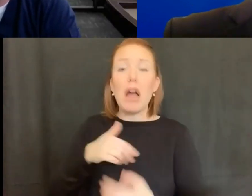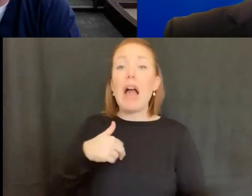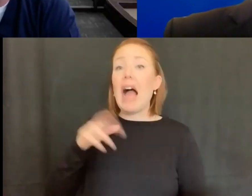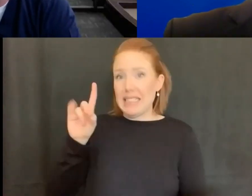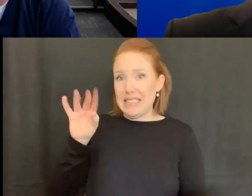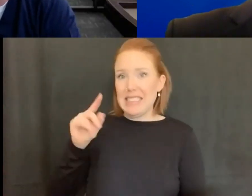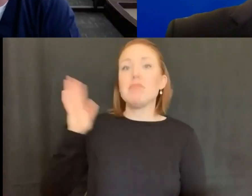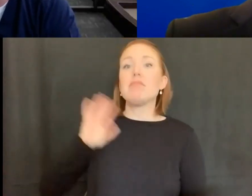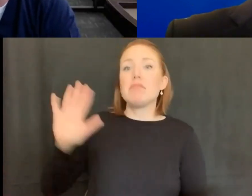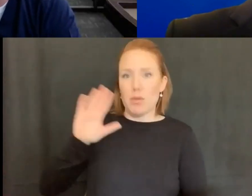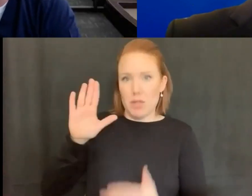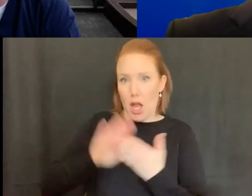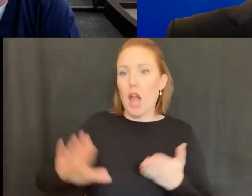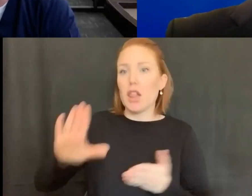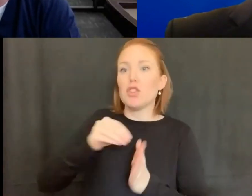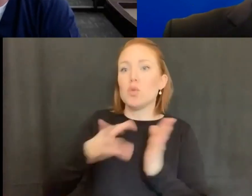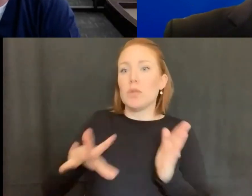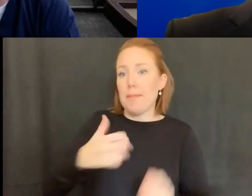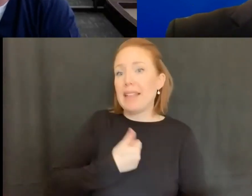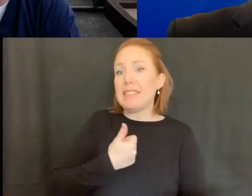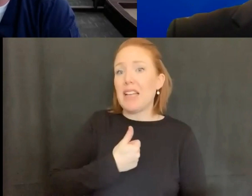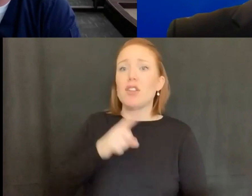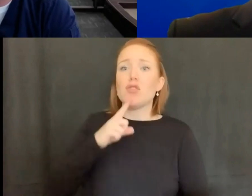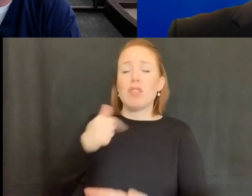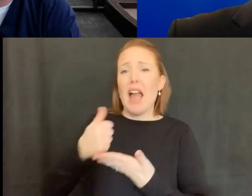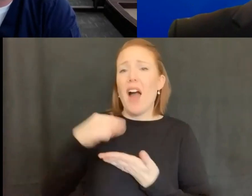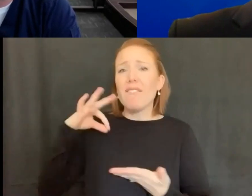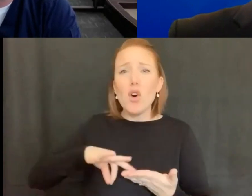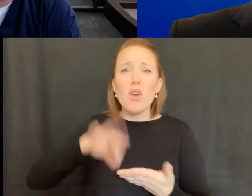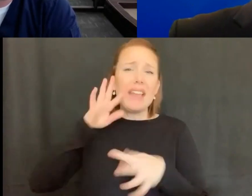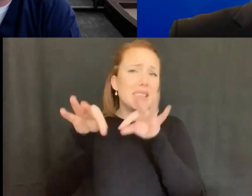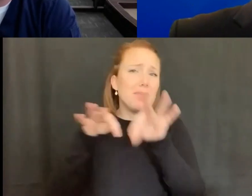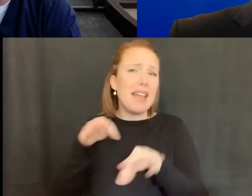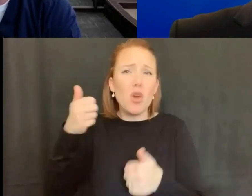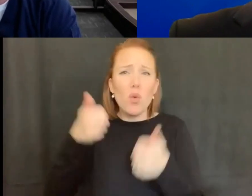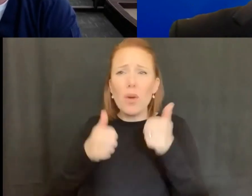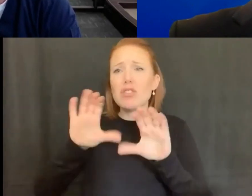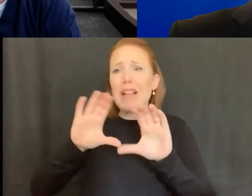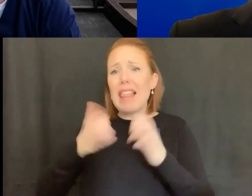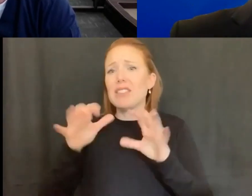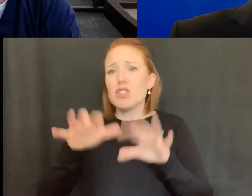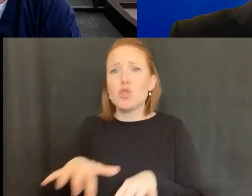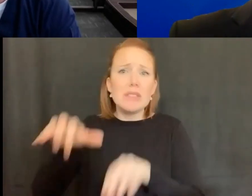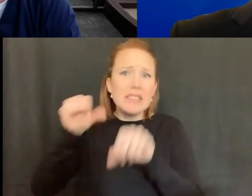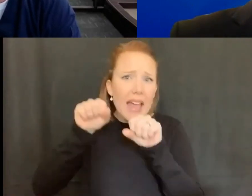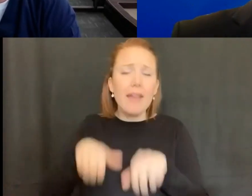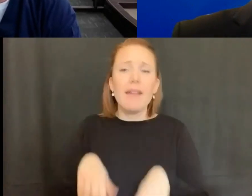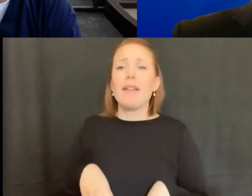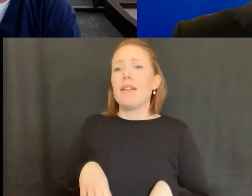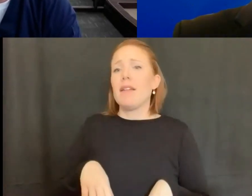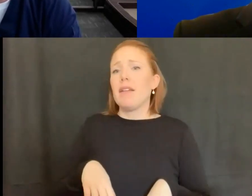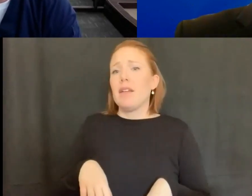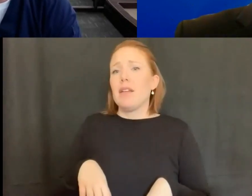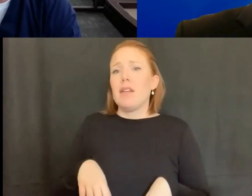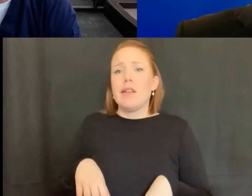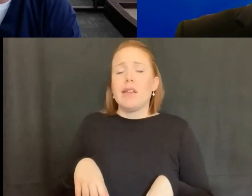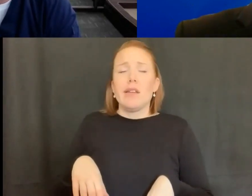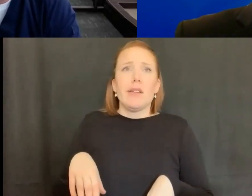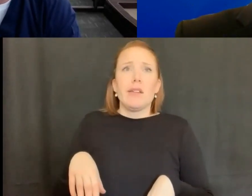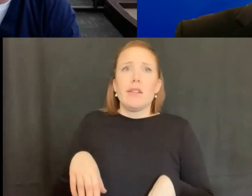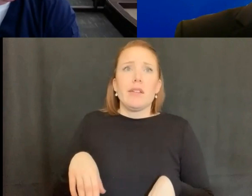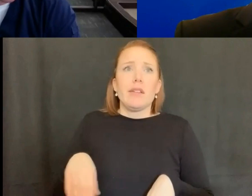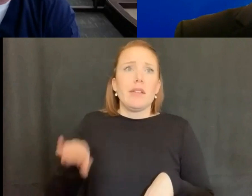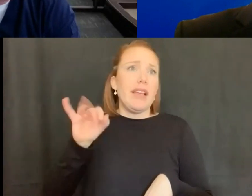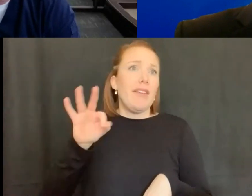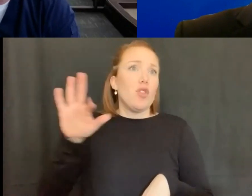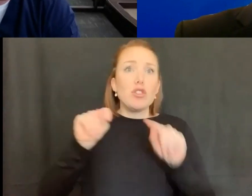myself, and that was very helpful. They can tell you what classes you need to be taking. If your transcript